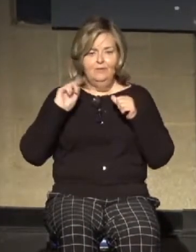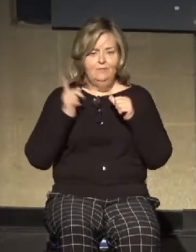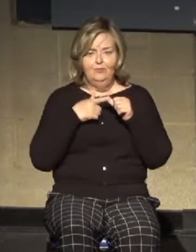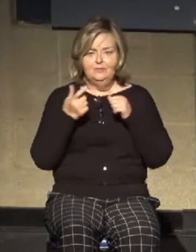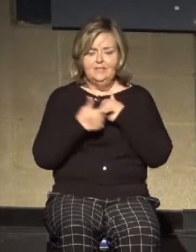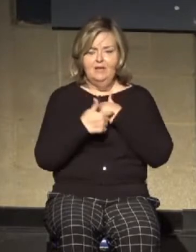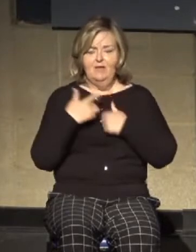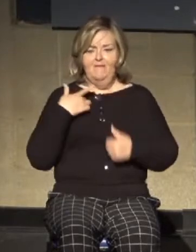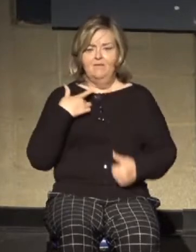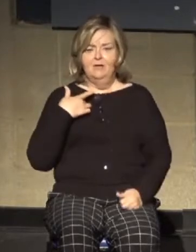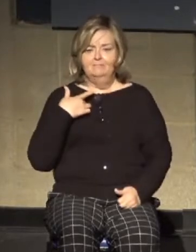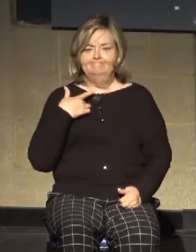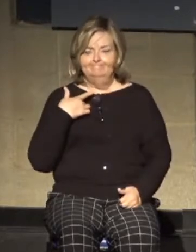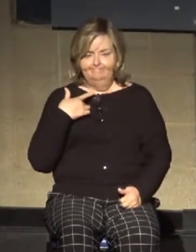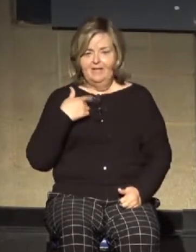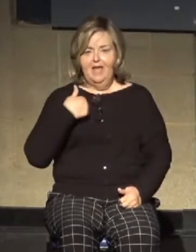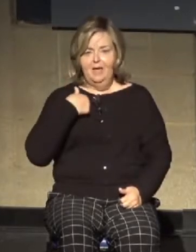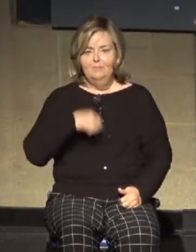was proud of myself.